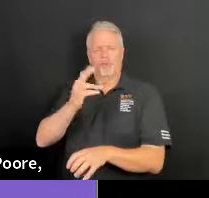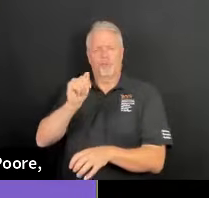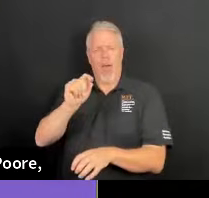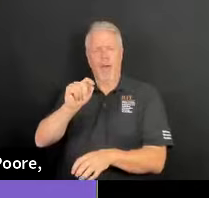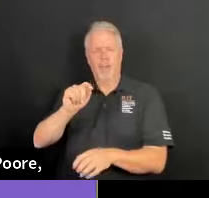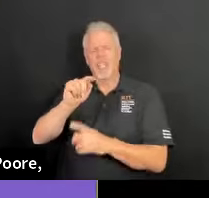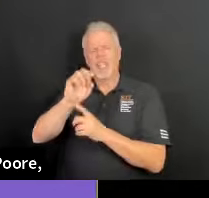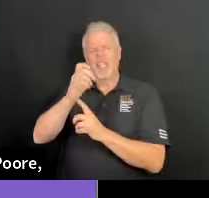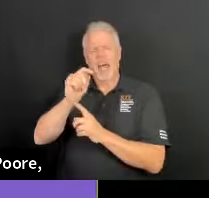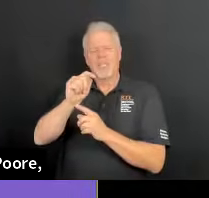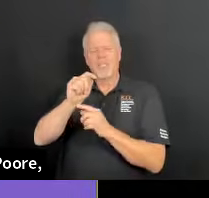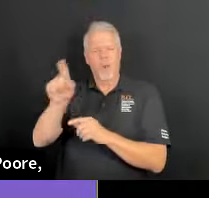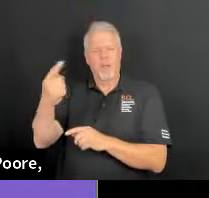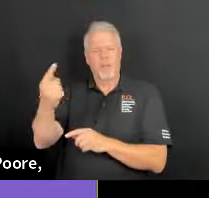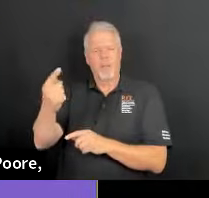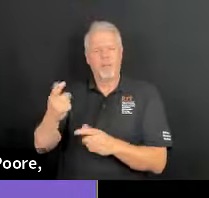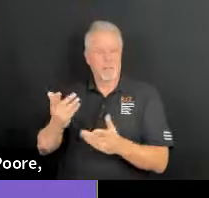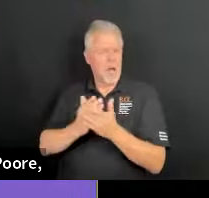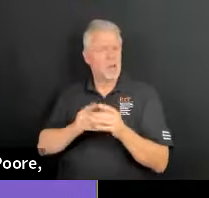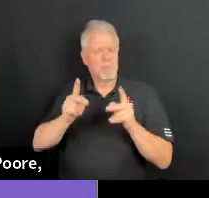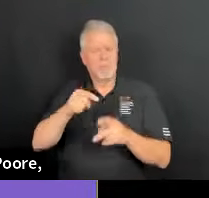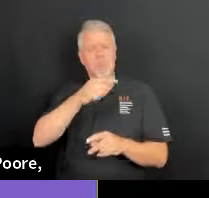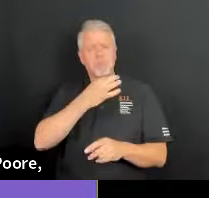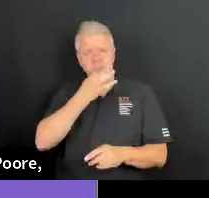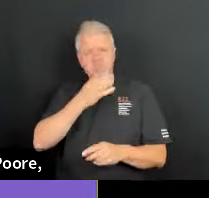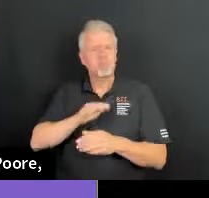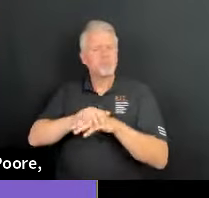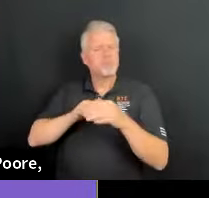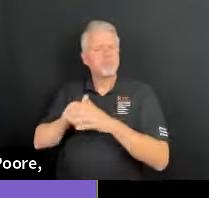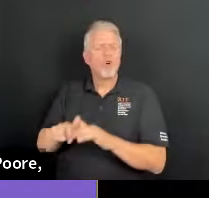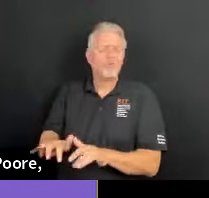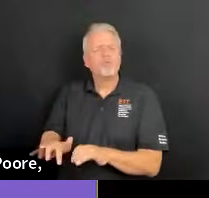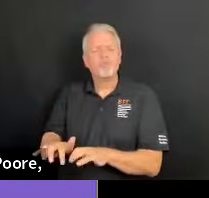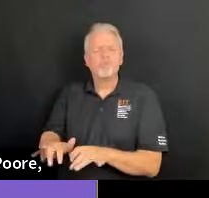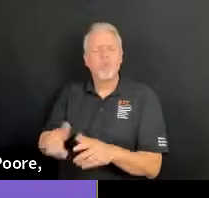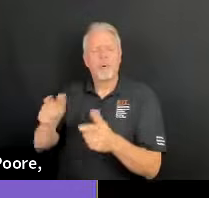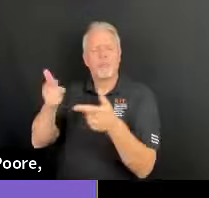you can use a laptop. There's also some